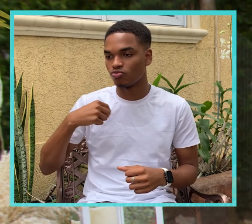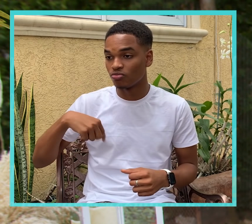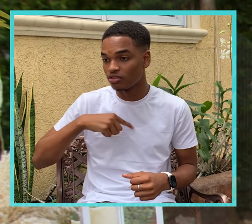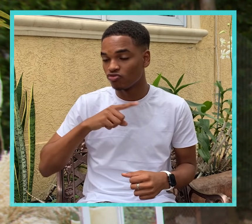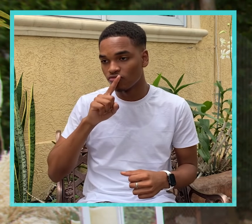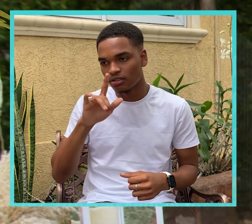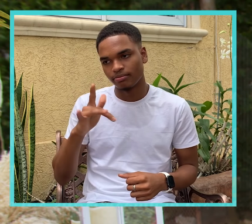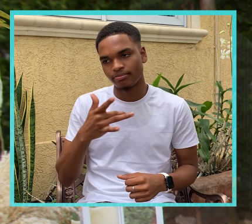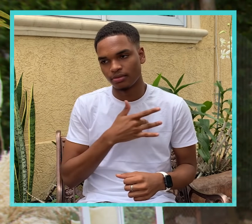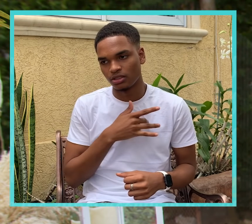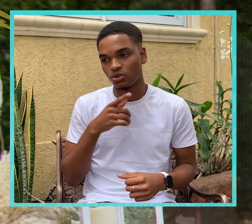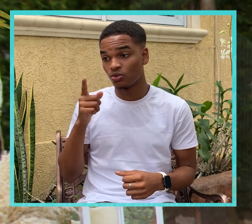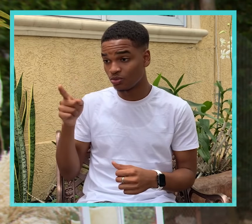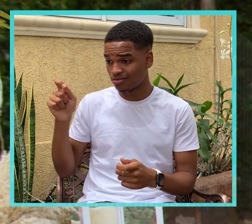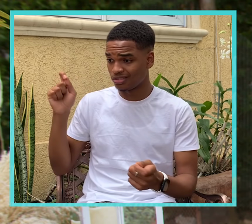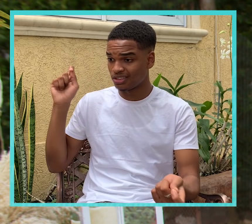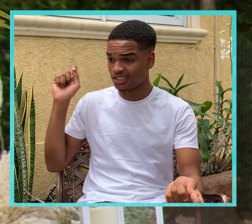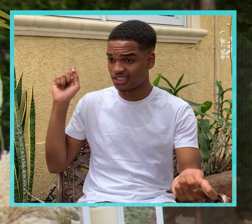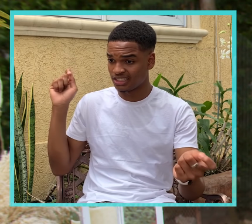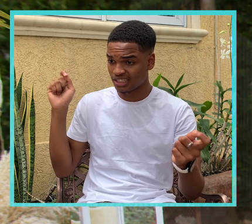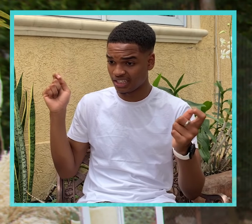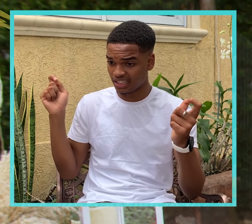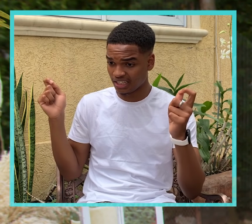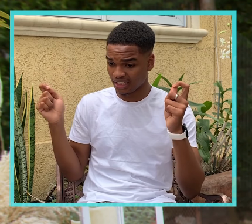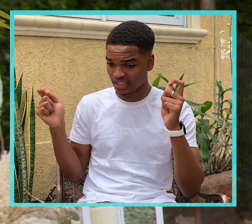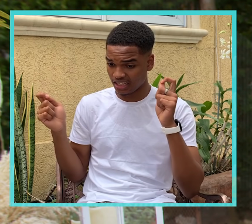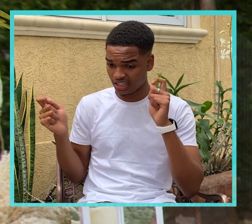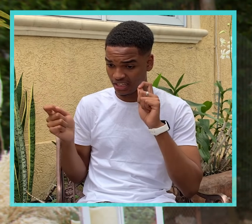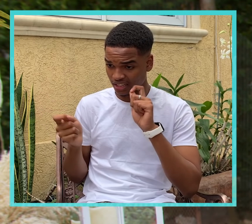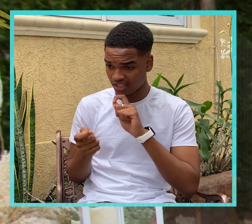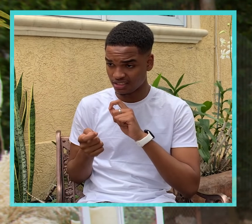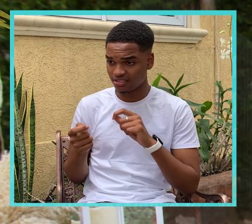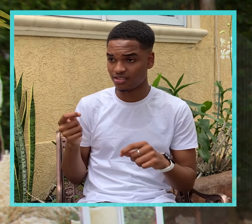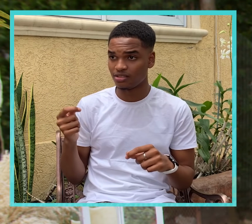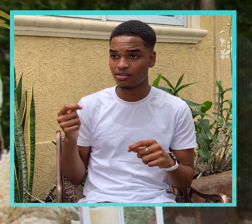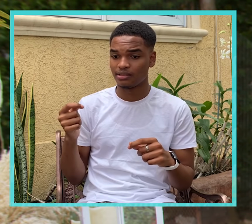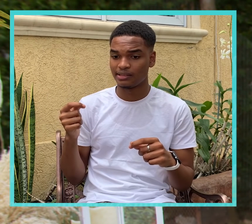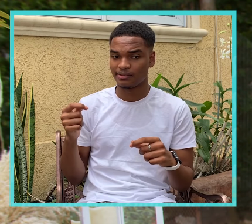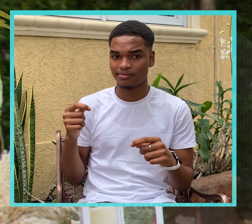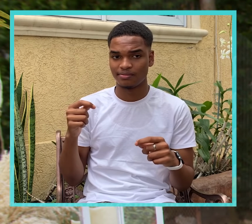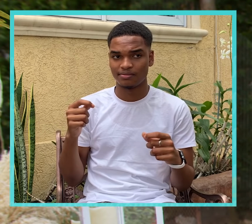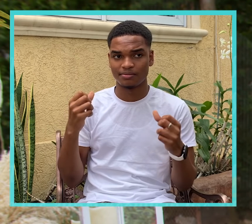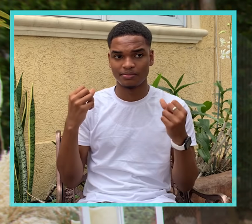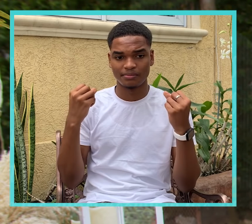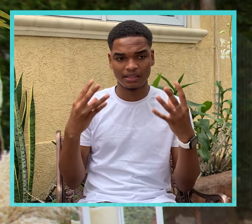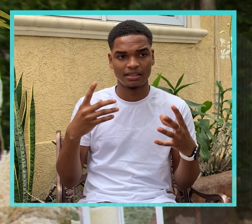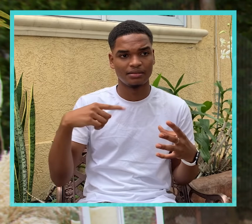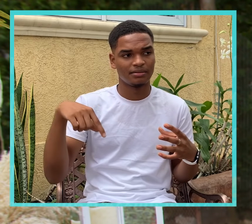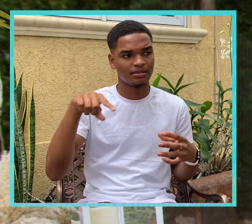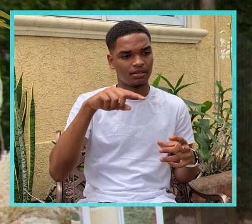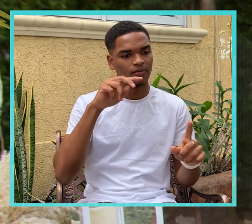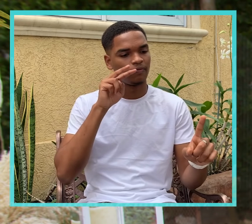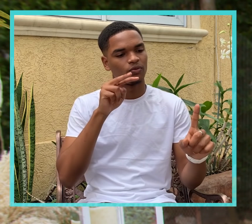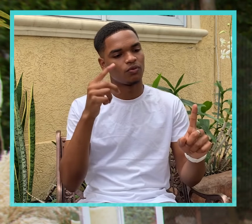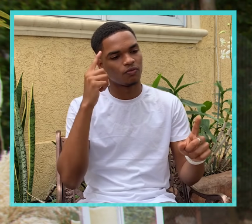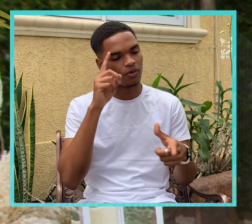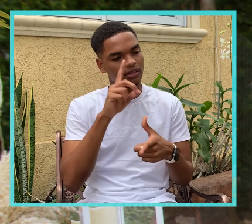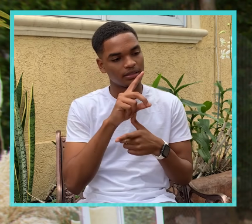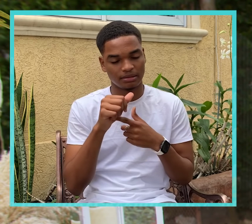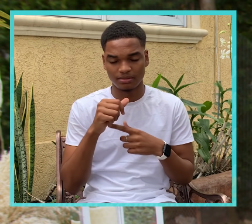You've honestly, you've changed the lens through which a lot of people view those with disabilities. And it's been